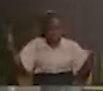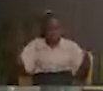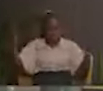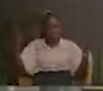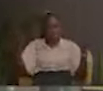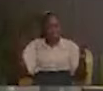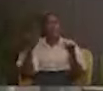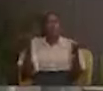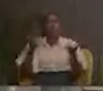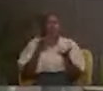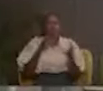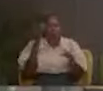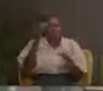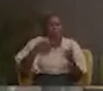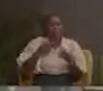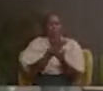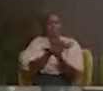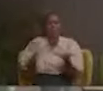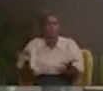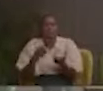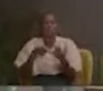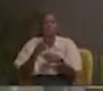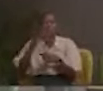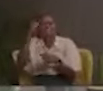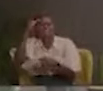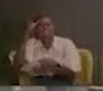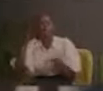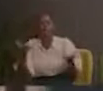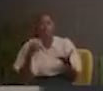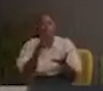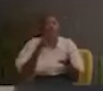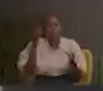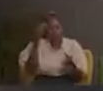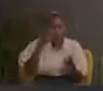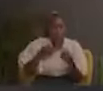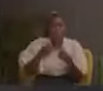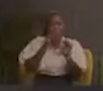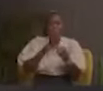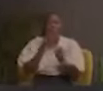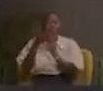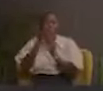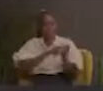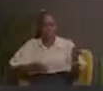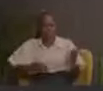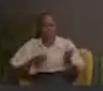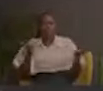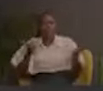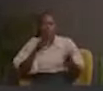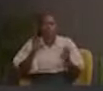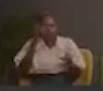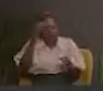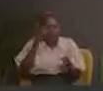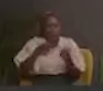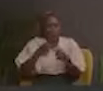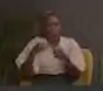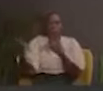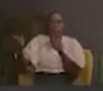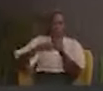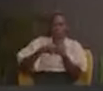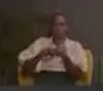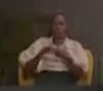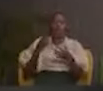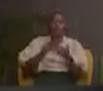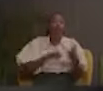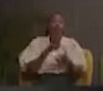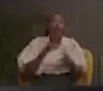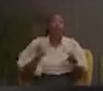failure? What do you know about Satan? What do you know about the blessing of the Lord? What do you know about restoration? What do you know